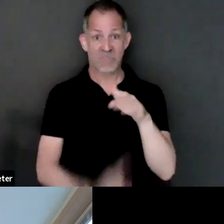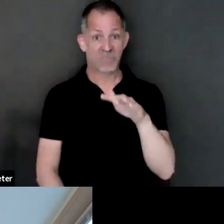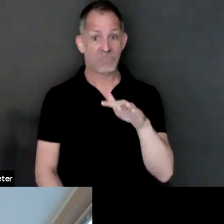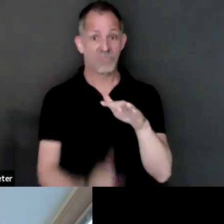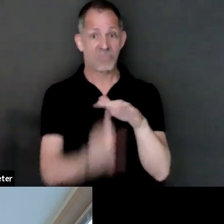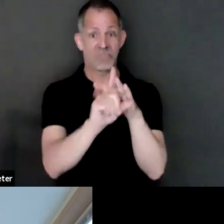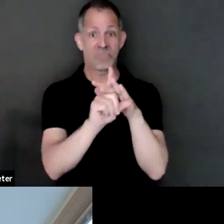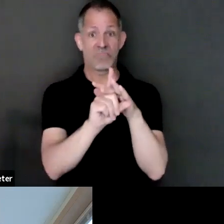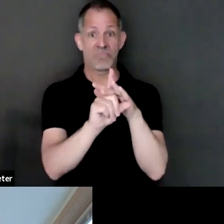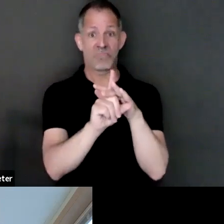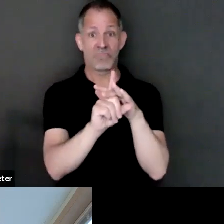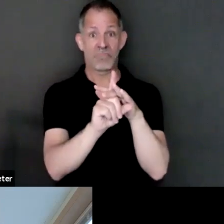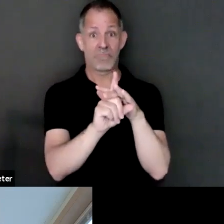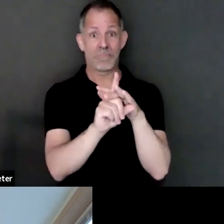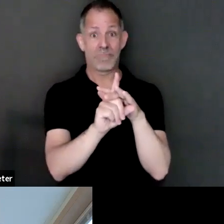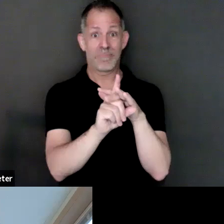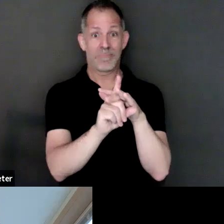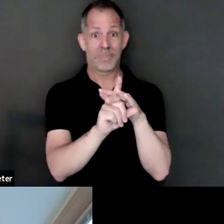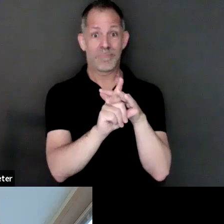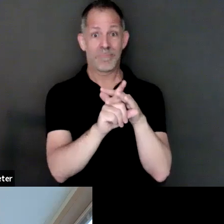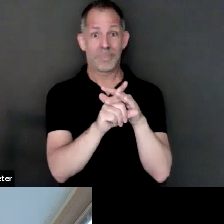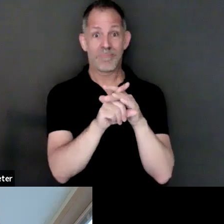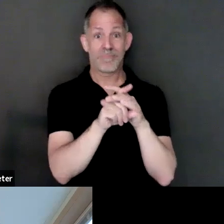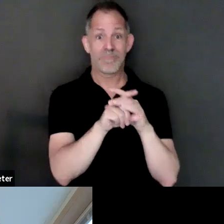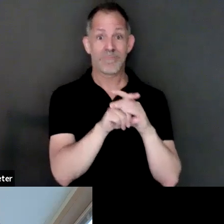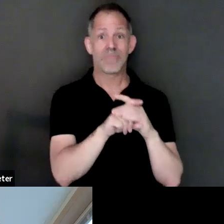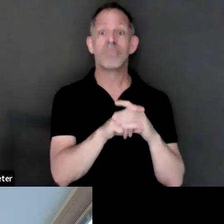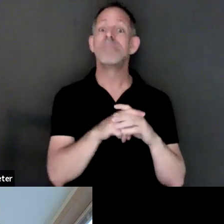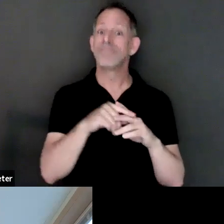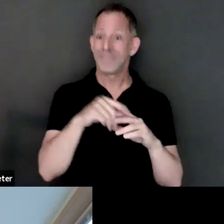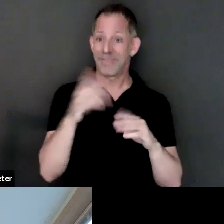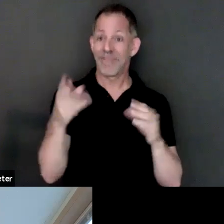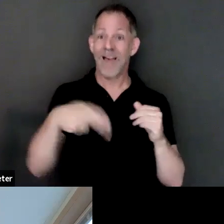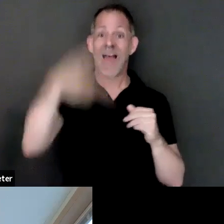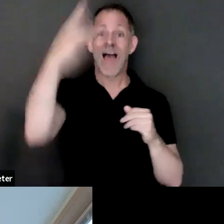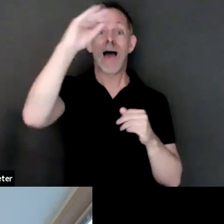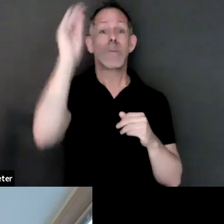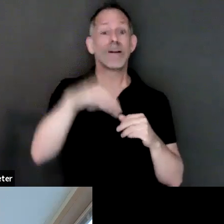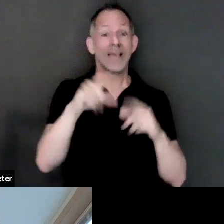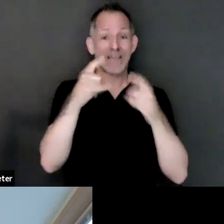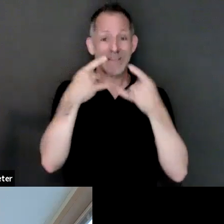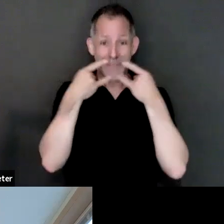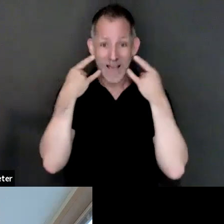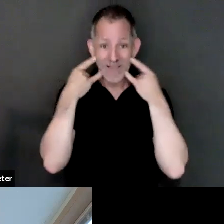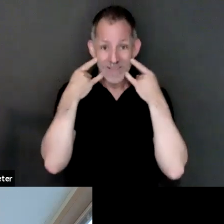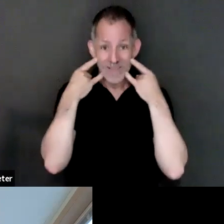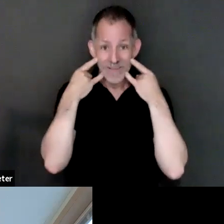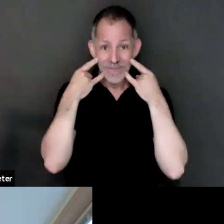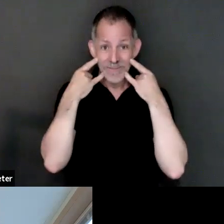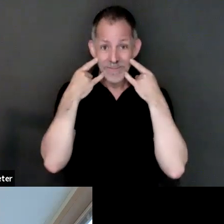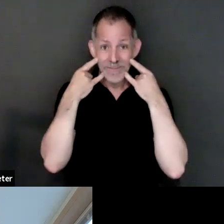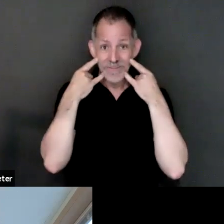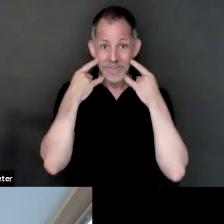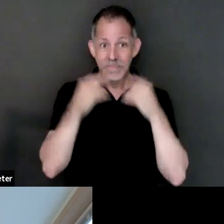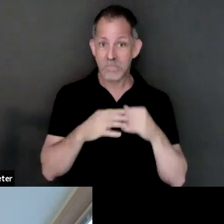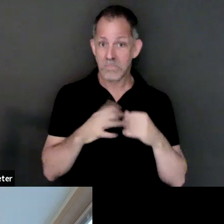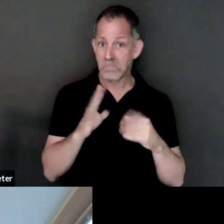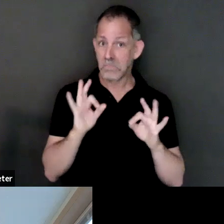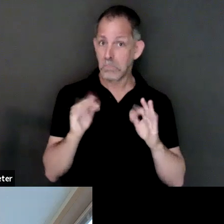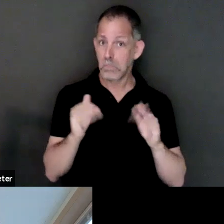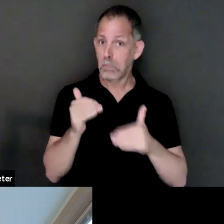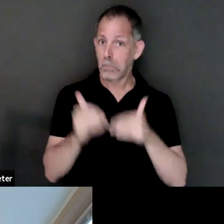prevalent, people got more comfortable with it. So I think that's the course we're on. At some point there's some people